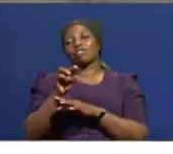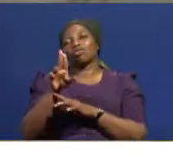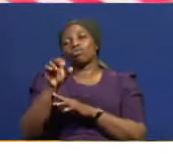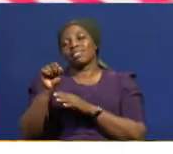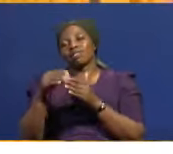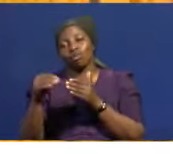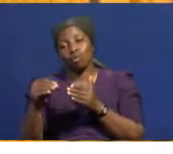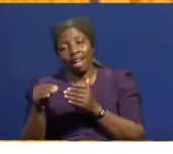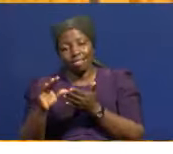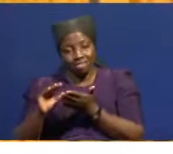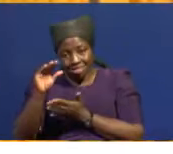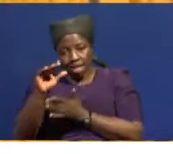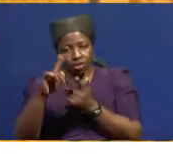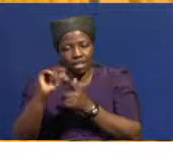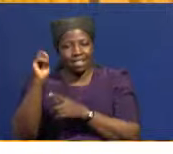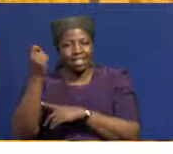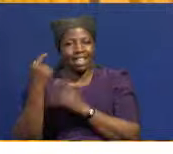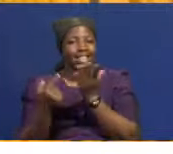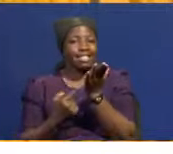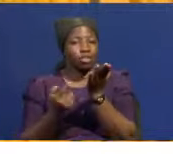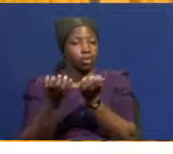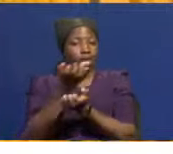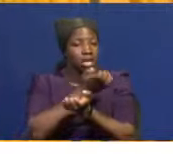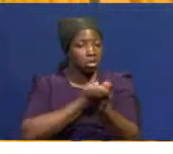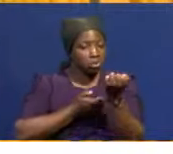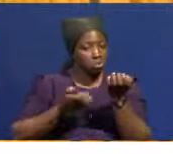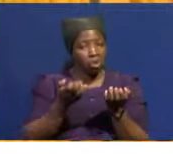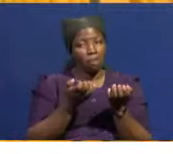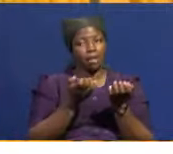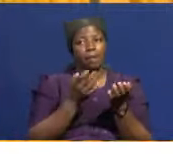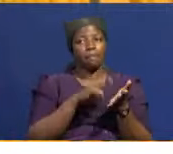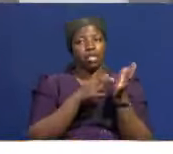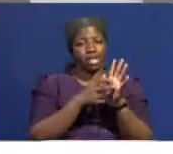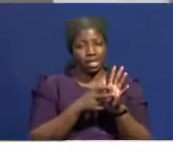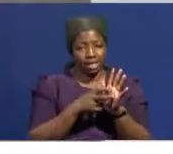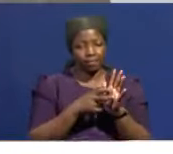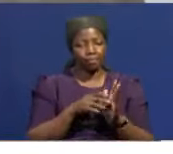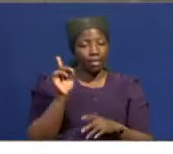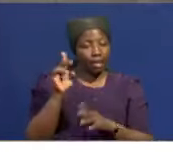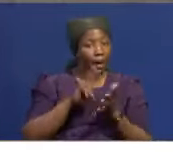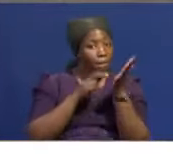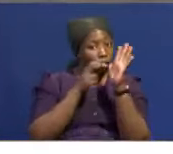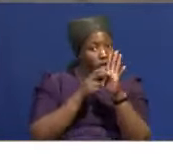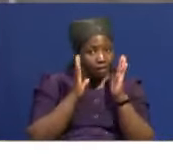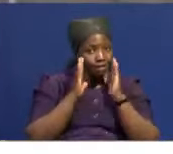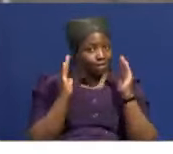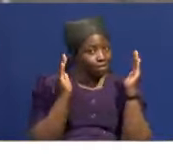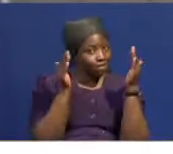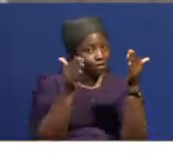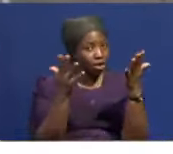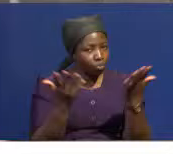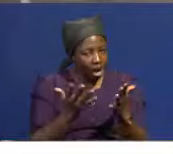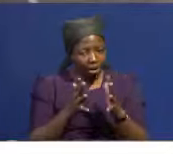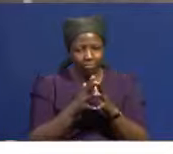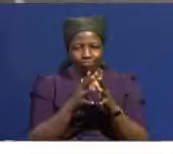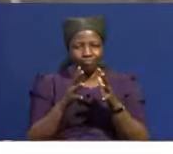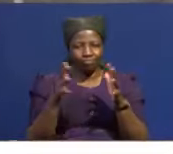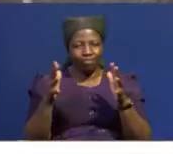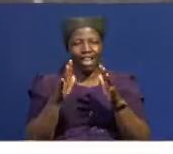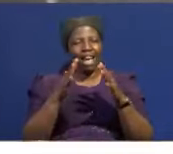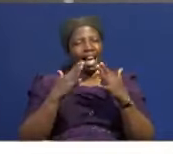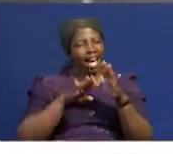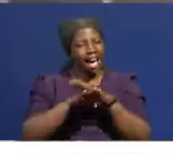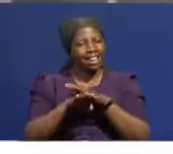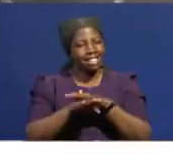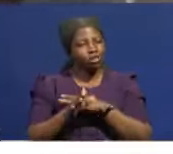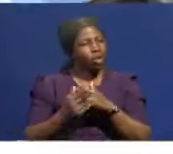$390 million to the Kenya Digital Economy Acceleration Project. The project, which focuses on expanding access to